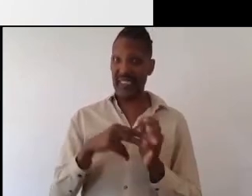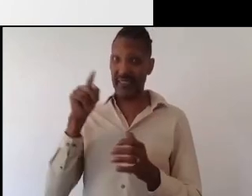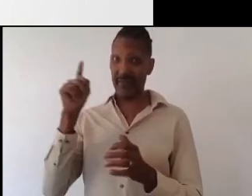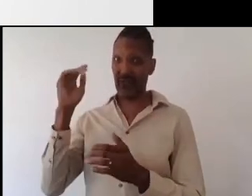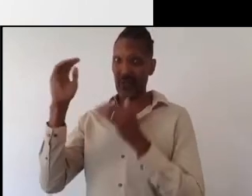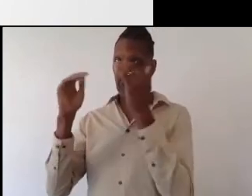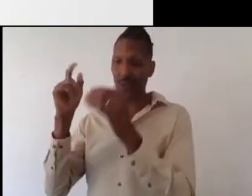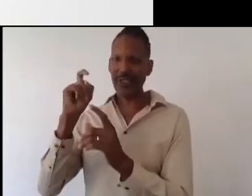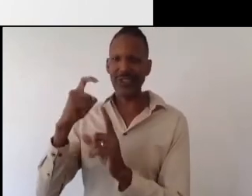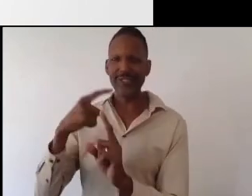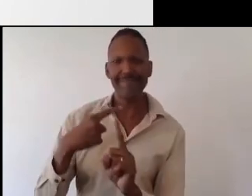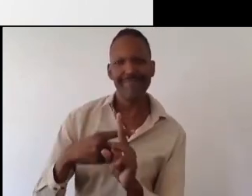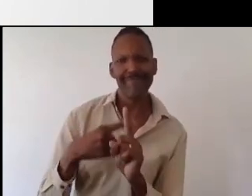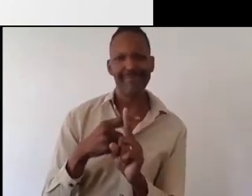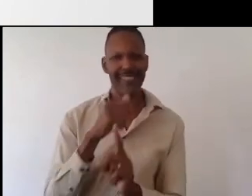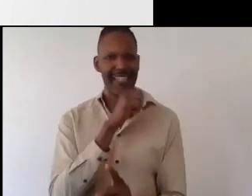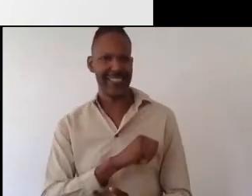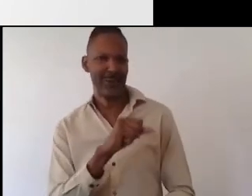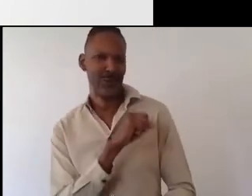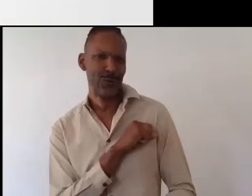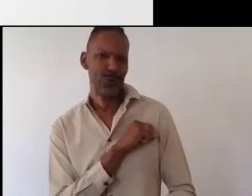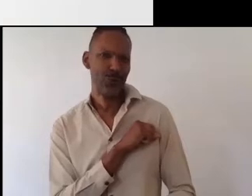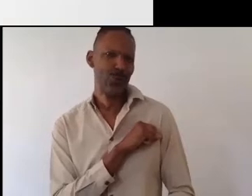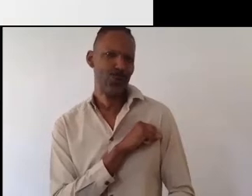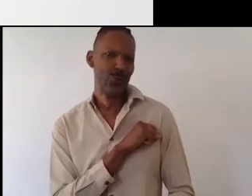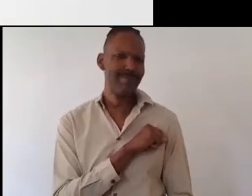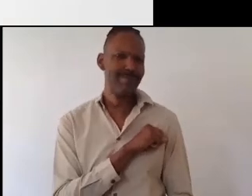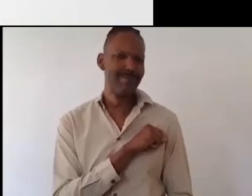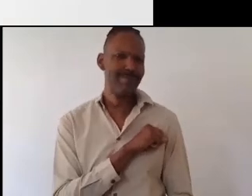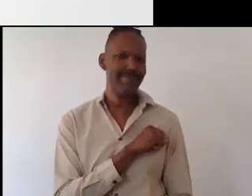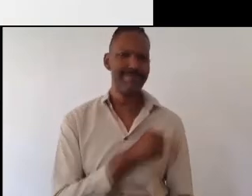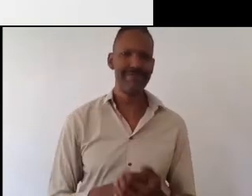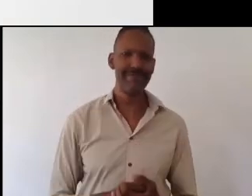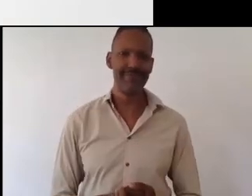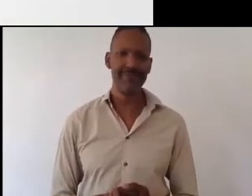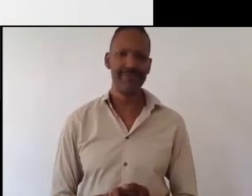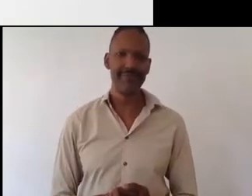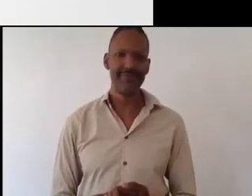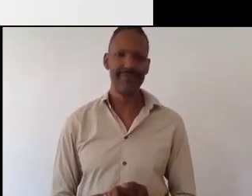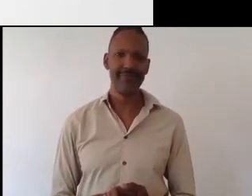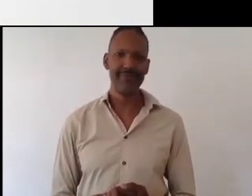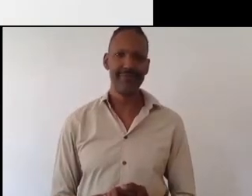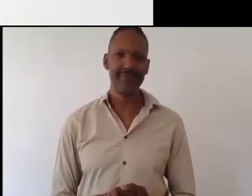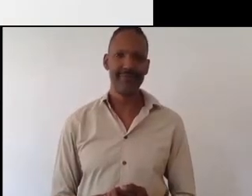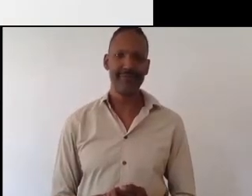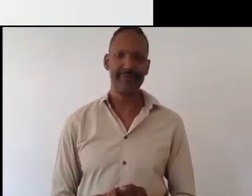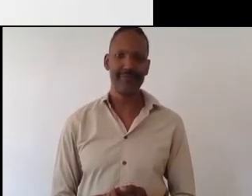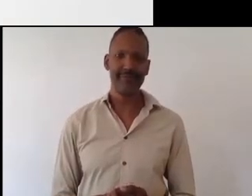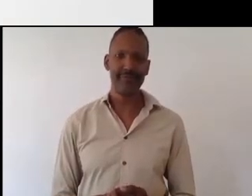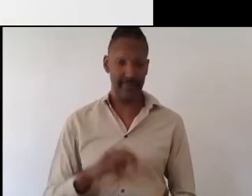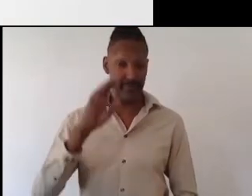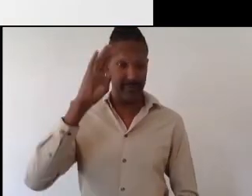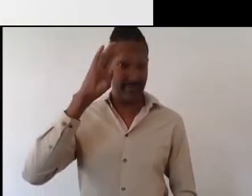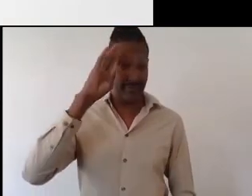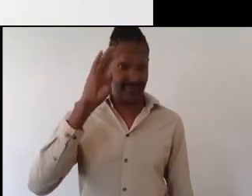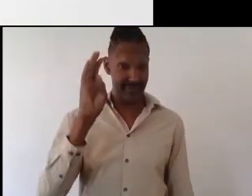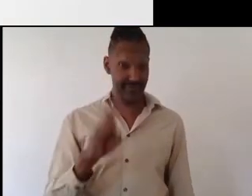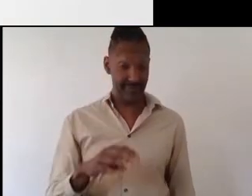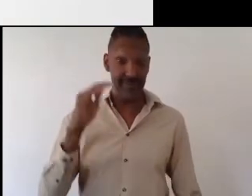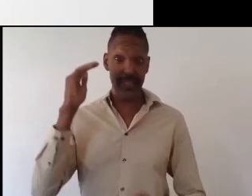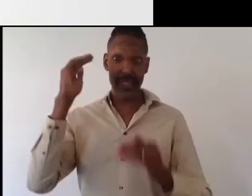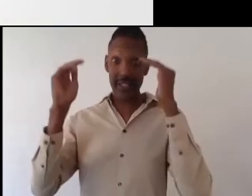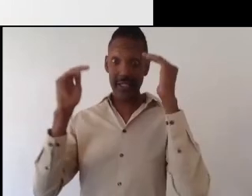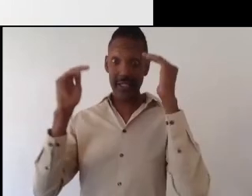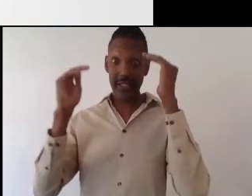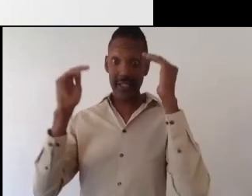And part of our report focuses on messaging with the notion that currently sort of the average adult, if you ask them